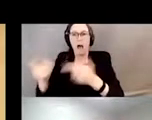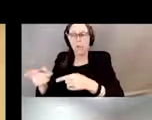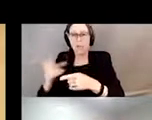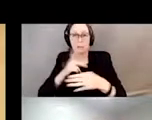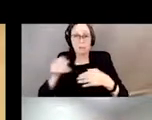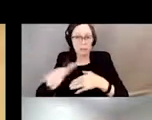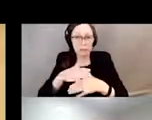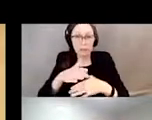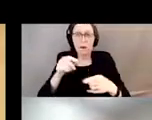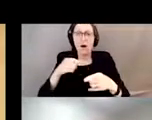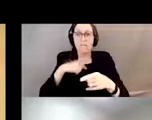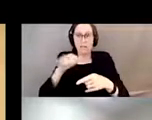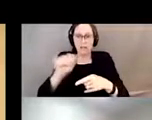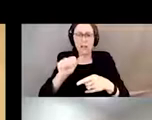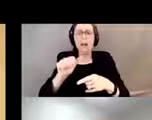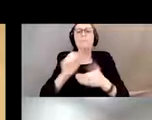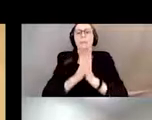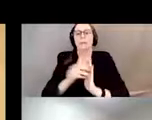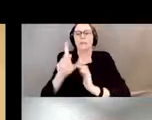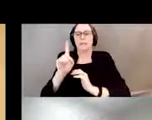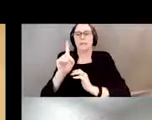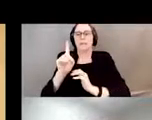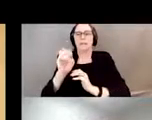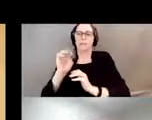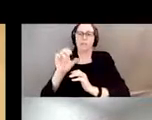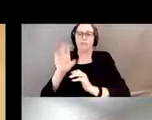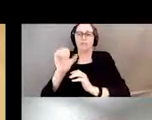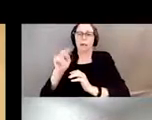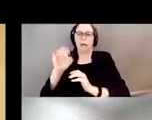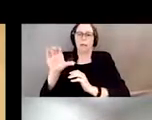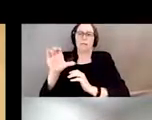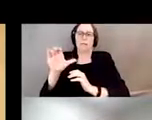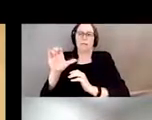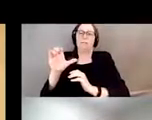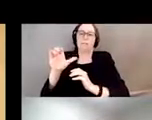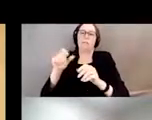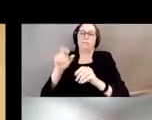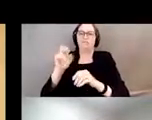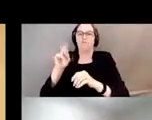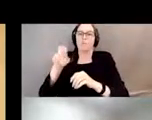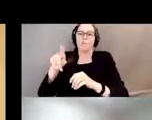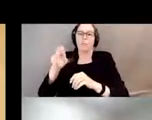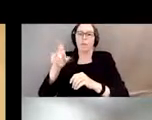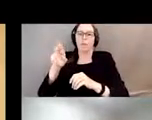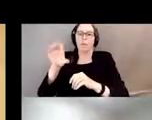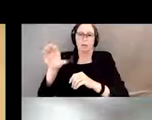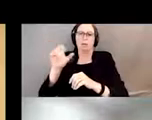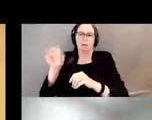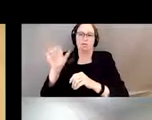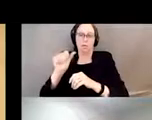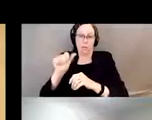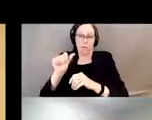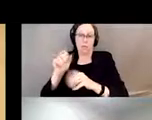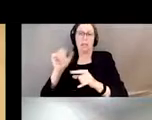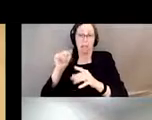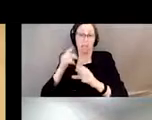into the Democratic Republic of Afghanistan. It's a communist regime. Okay. This is perfect for the